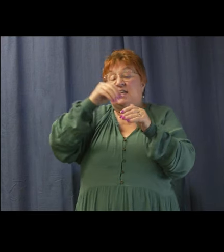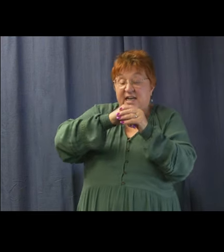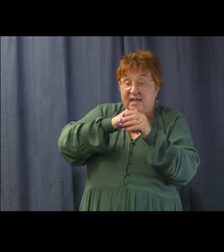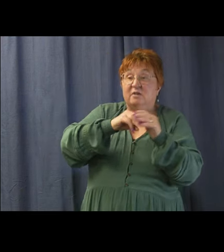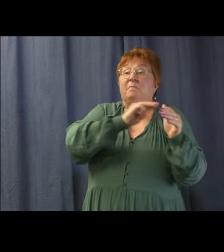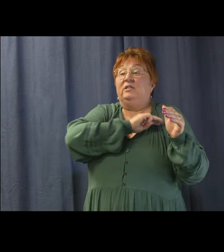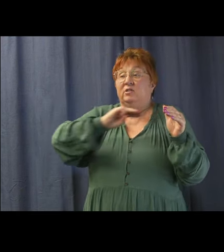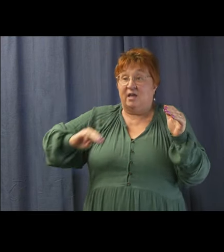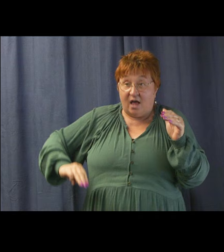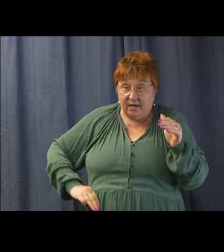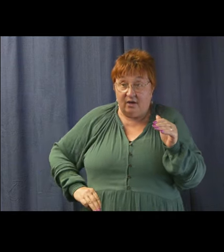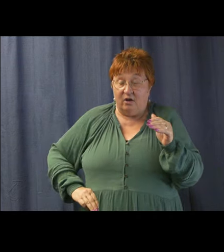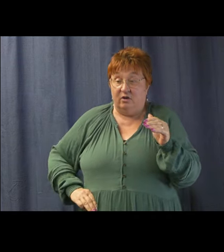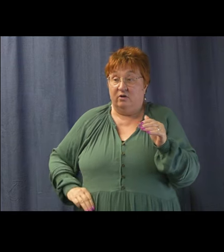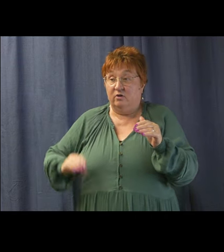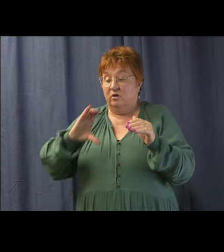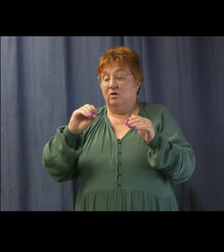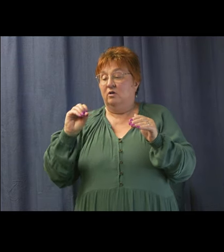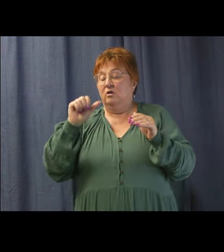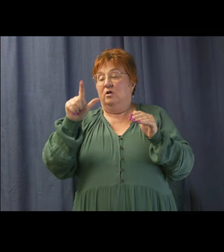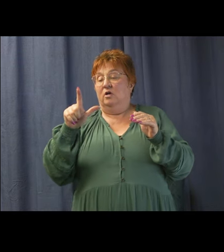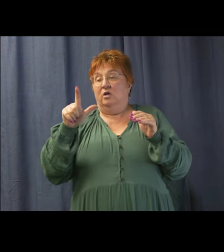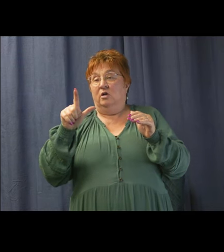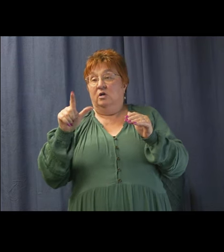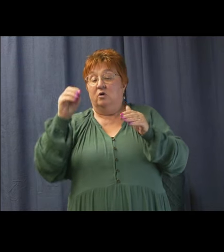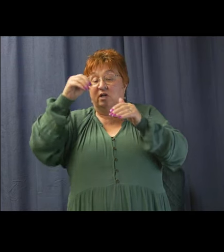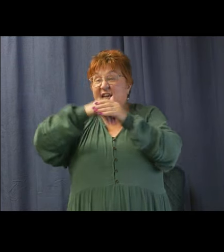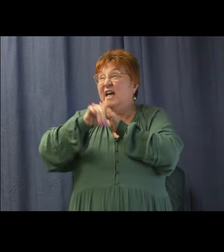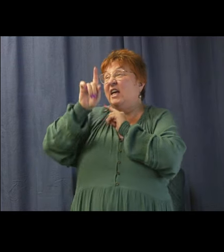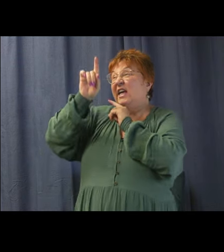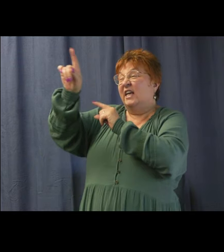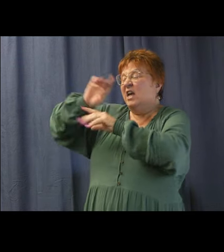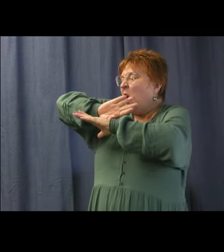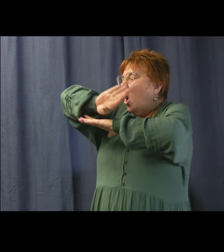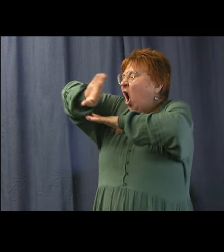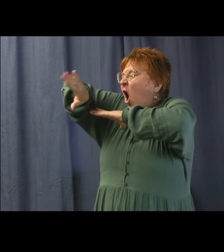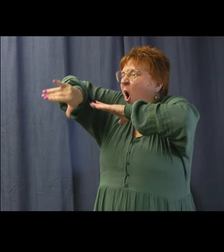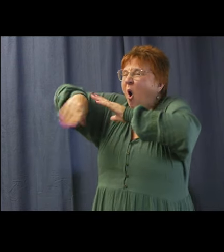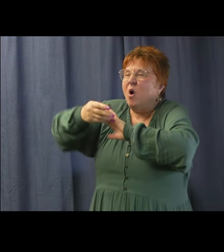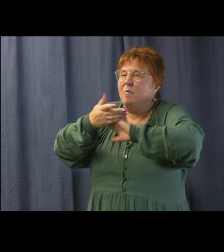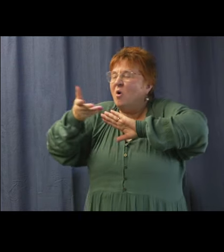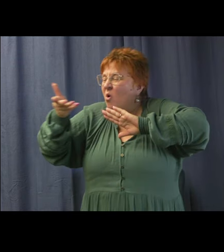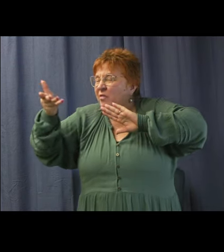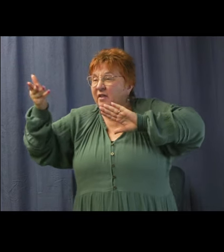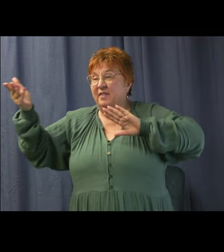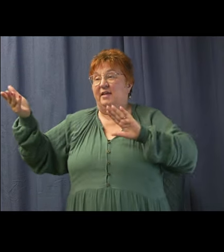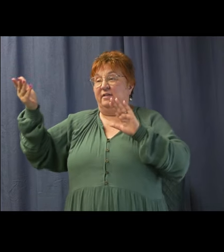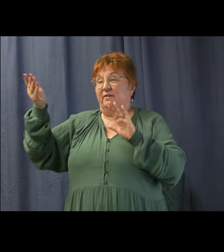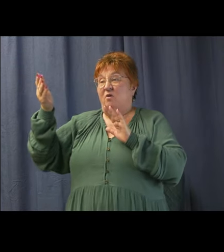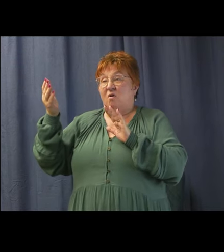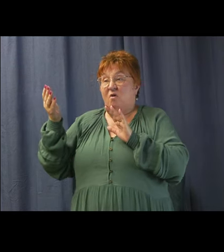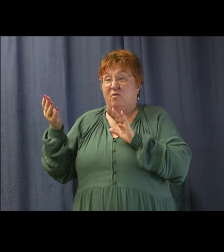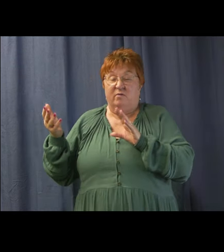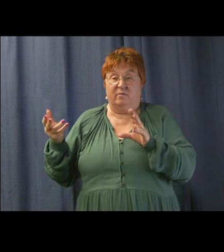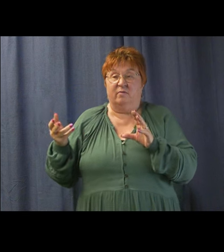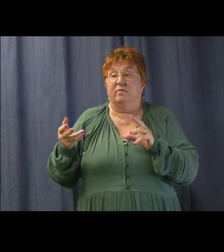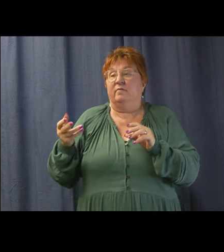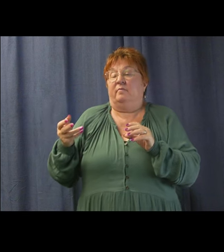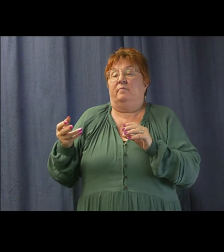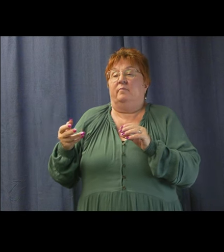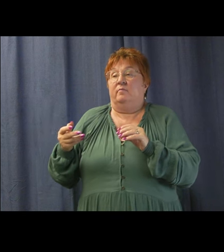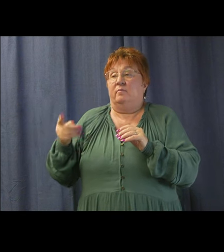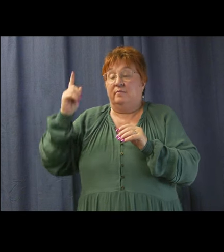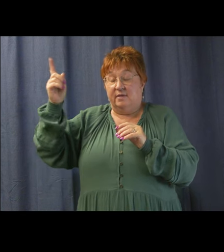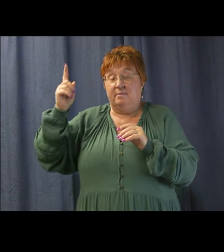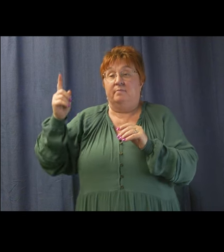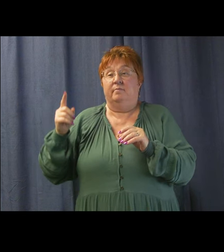Messiah, which is why Colossians says, in him was all things, by him, for him. Colossians is literally